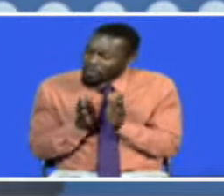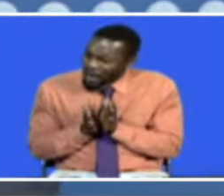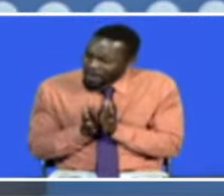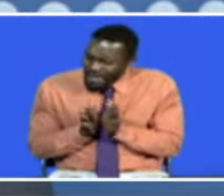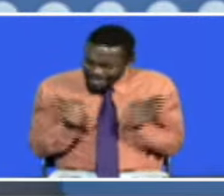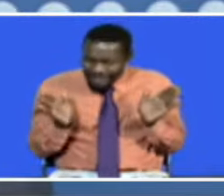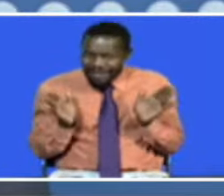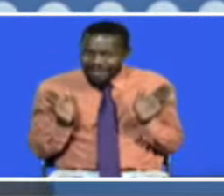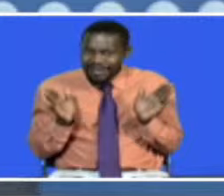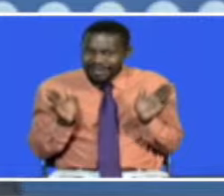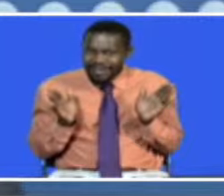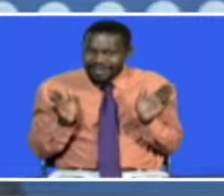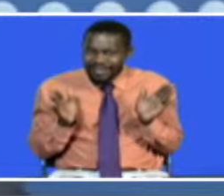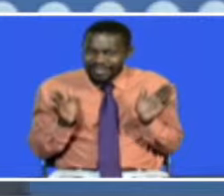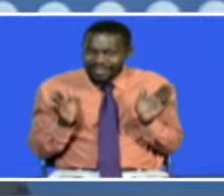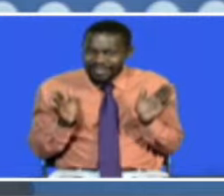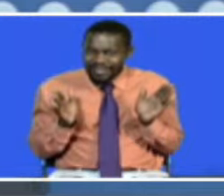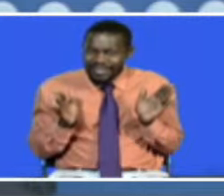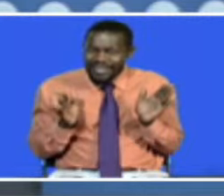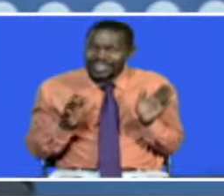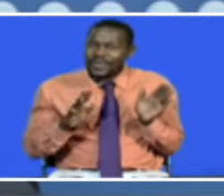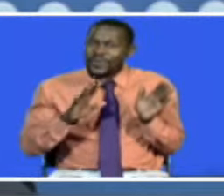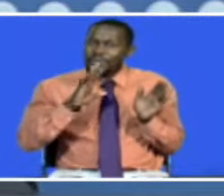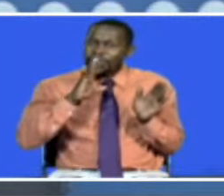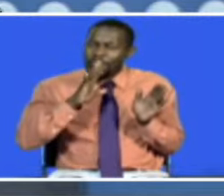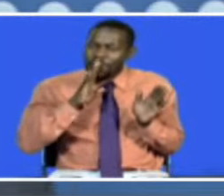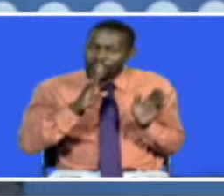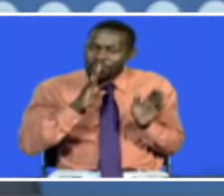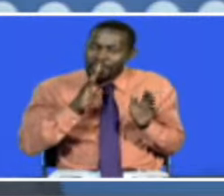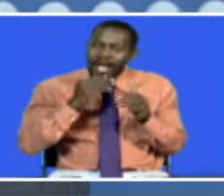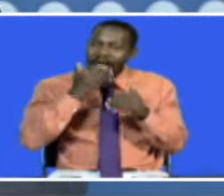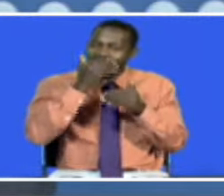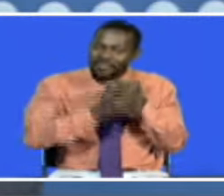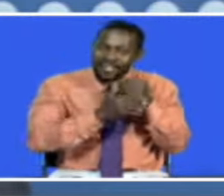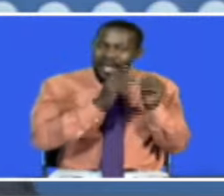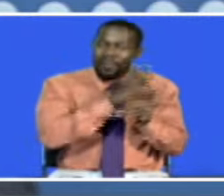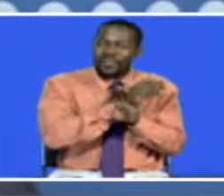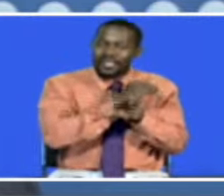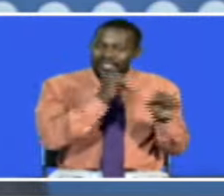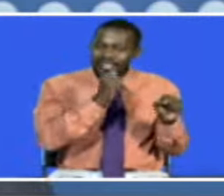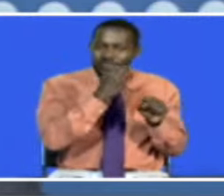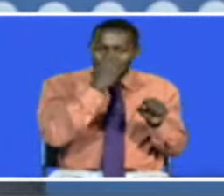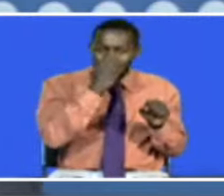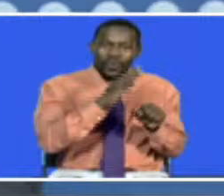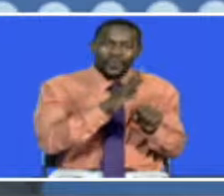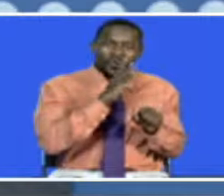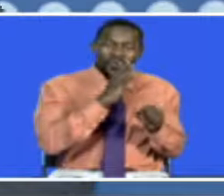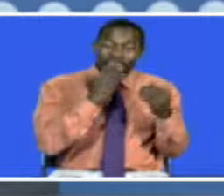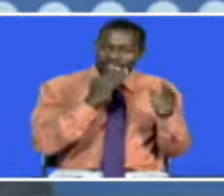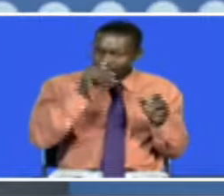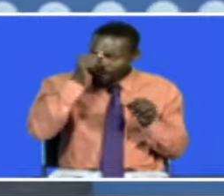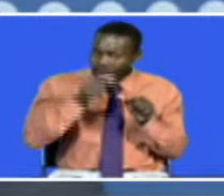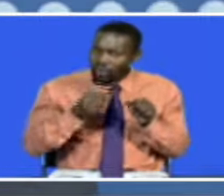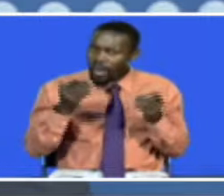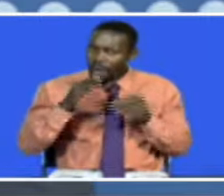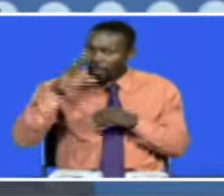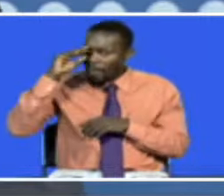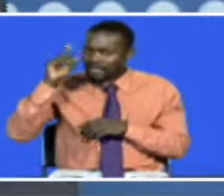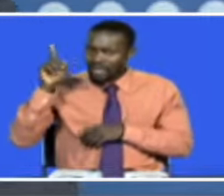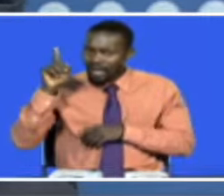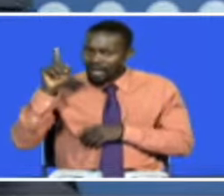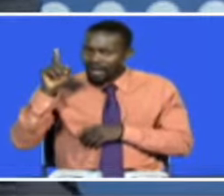to hold a press conference after the president had spoken in Mombasa, a moment of